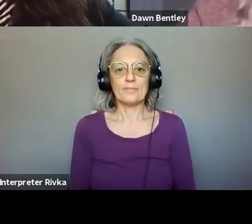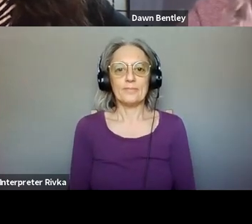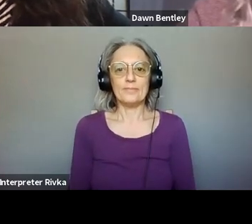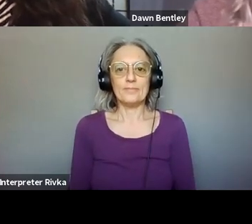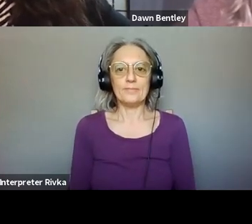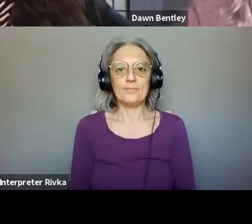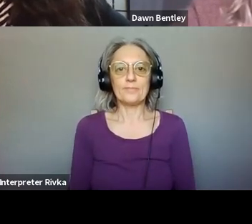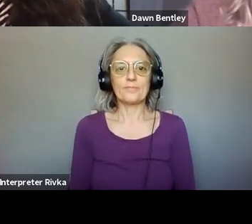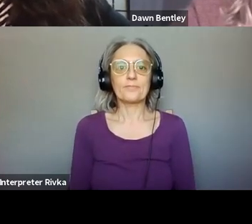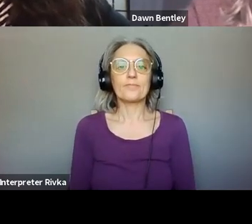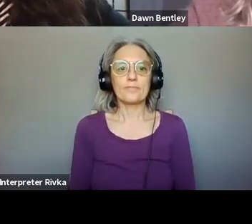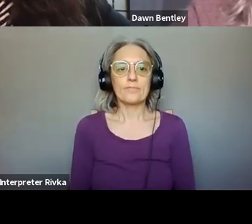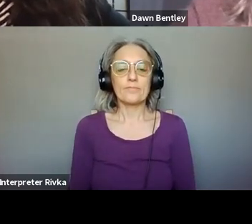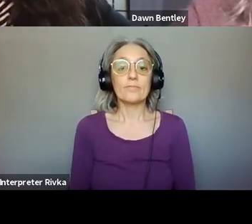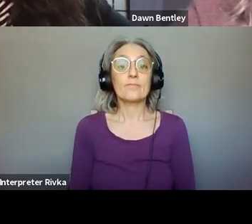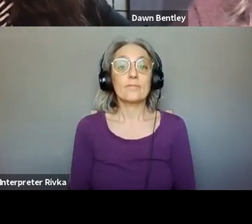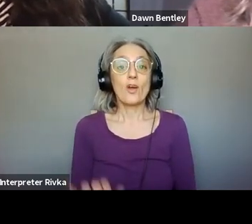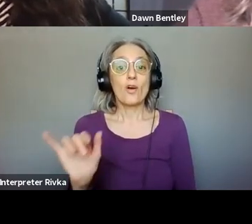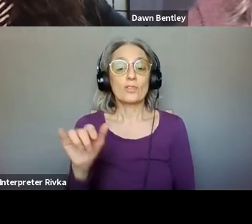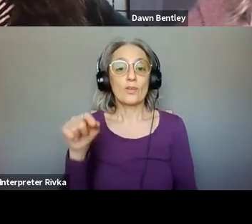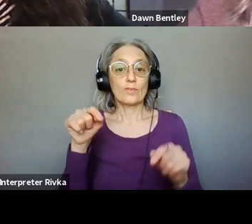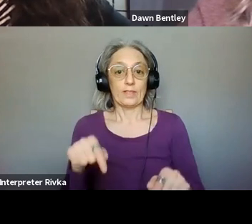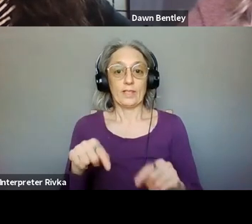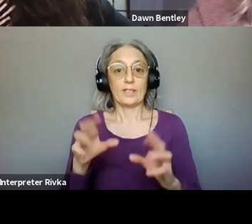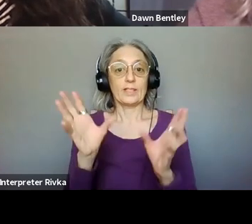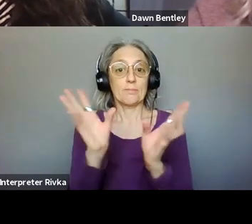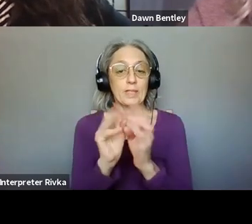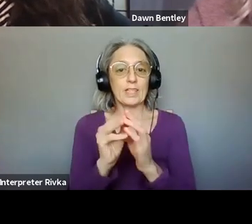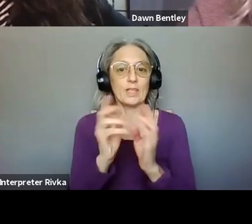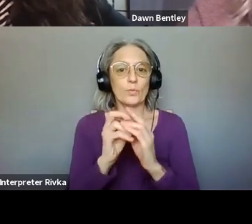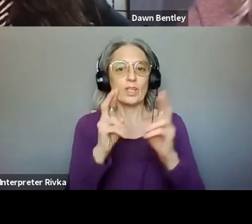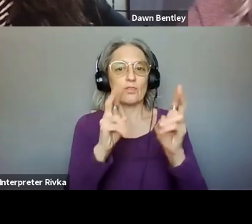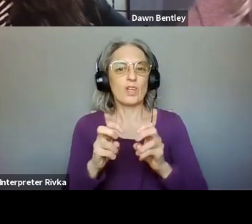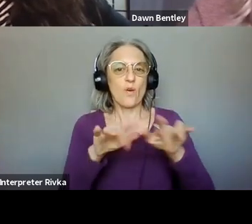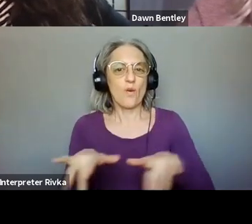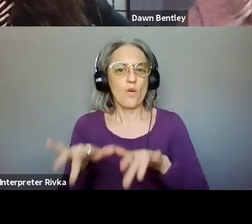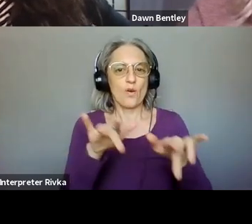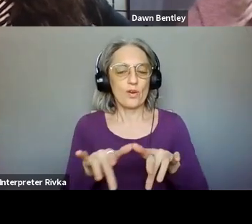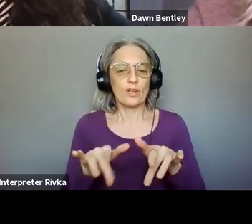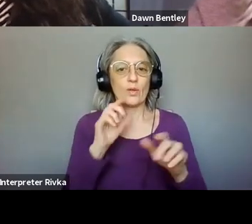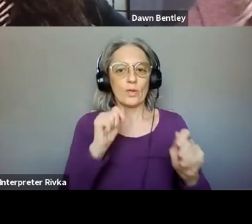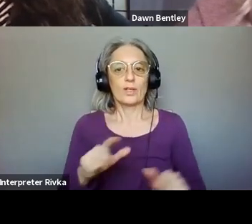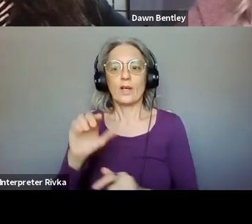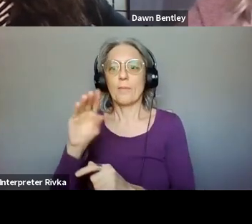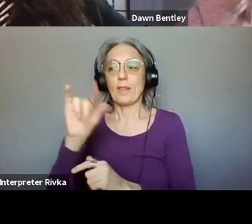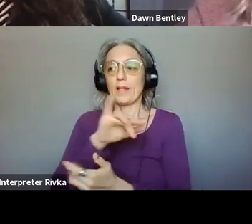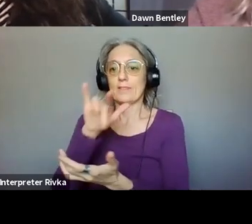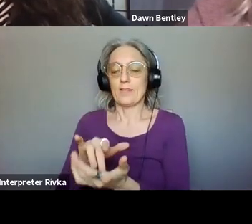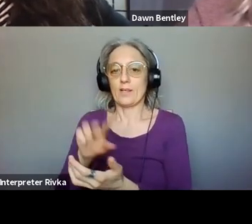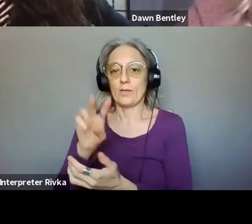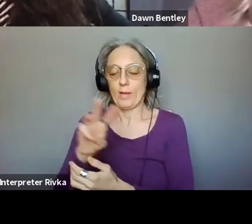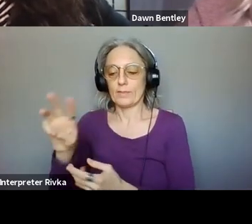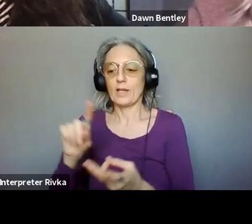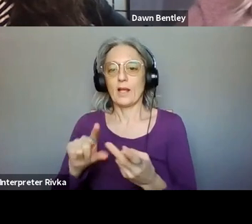We will also have the webinar recorded, and it will be available both on the Ability Center's website as well as the Lucas County Board of